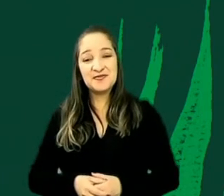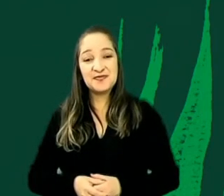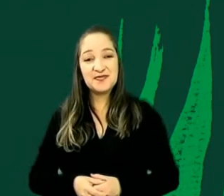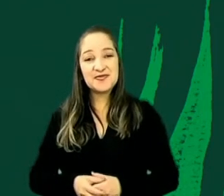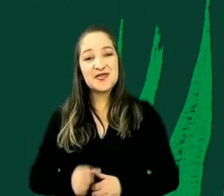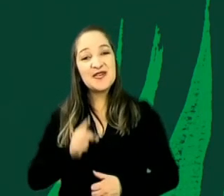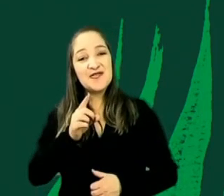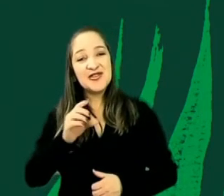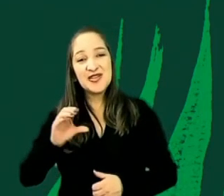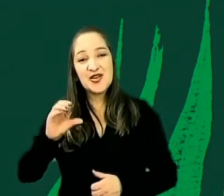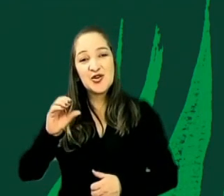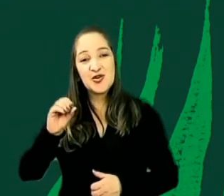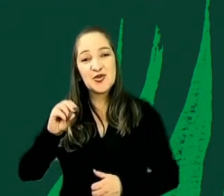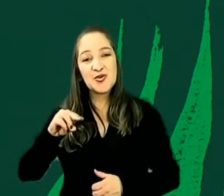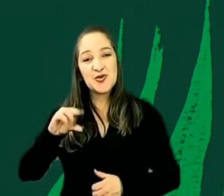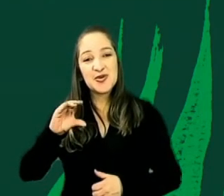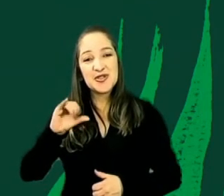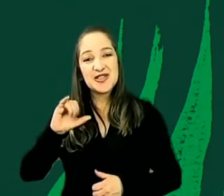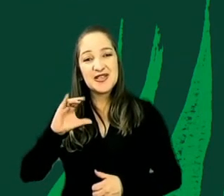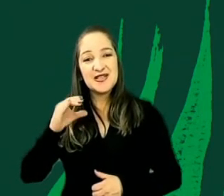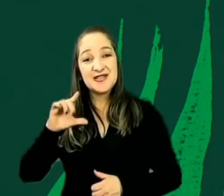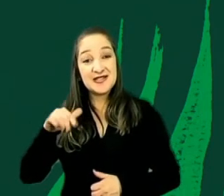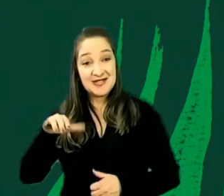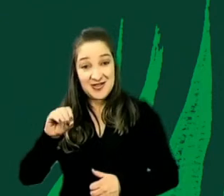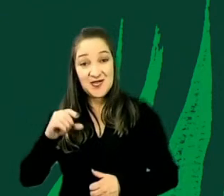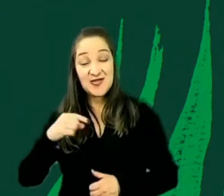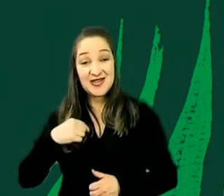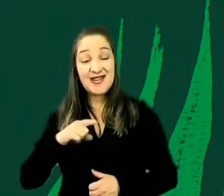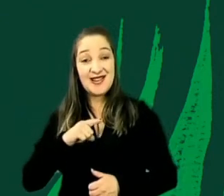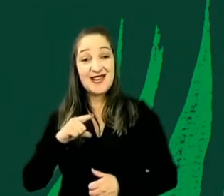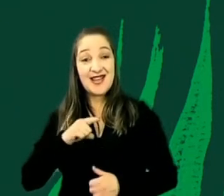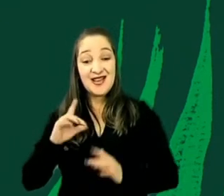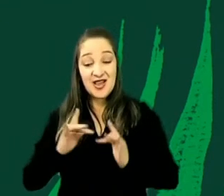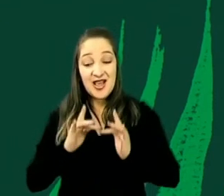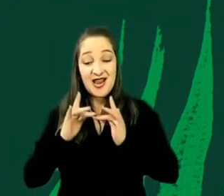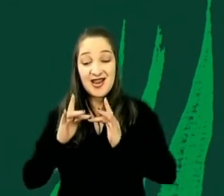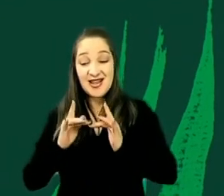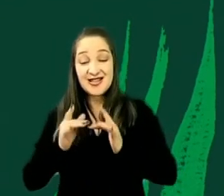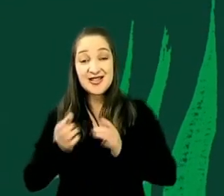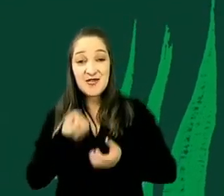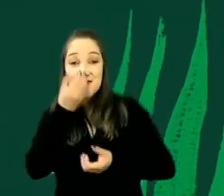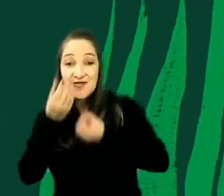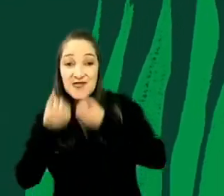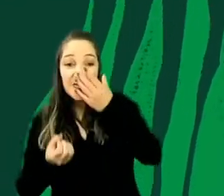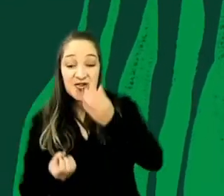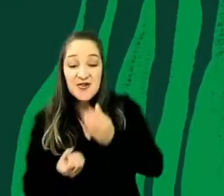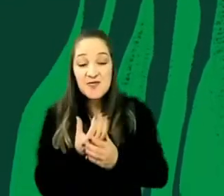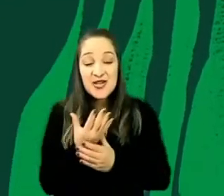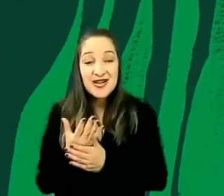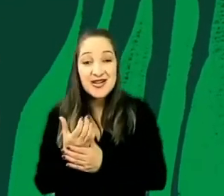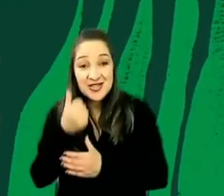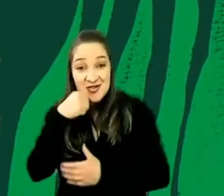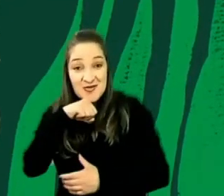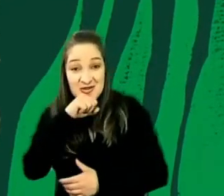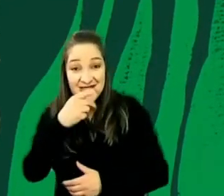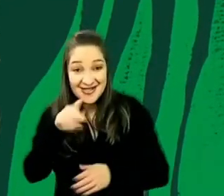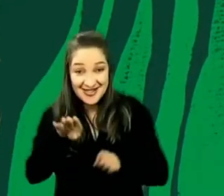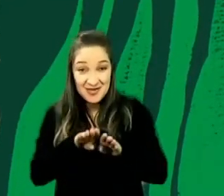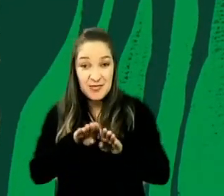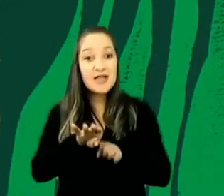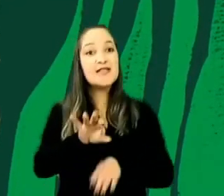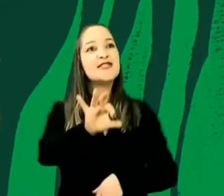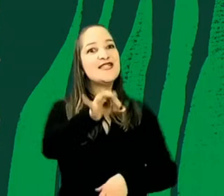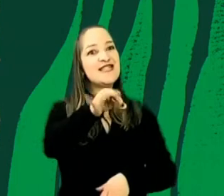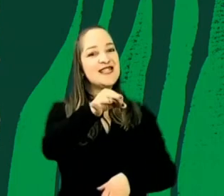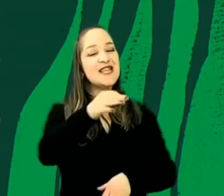And what about you, Conceição? How is your relationship to plants? And your, does it involve your mother? For my